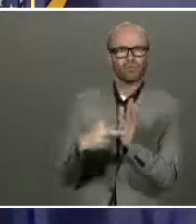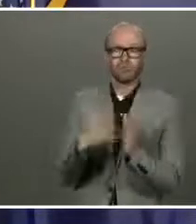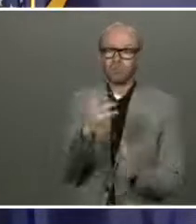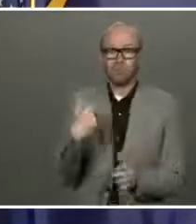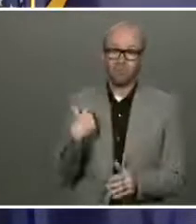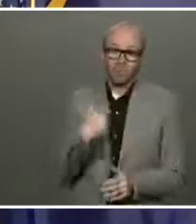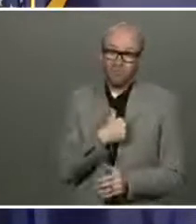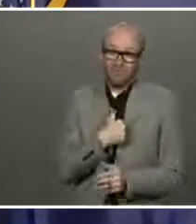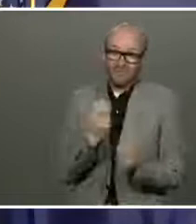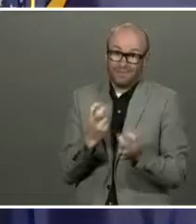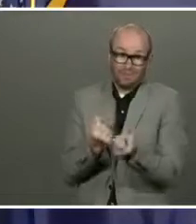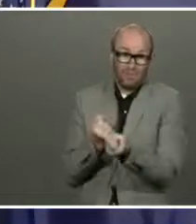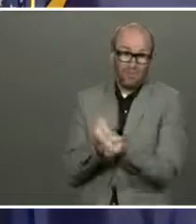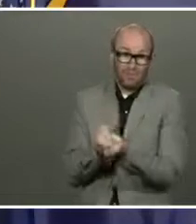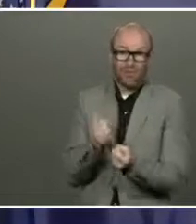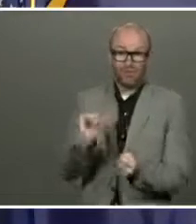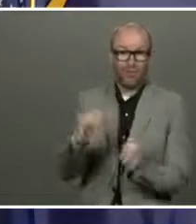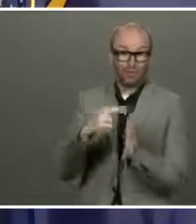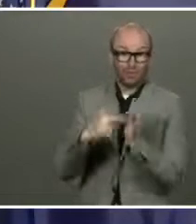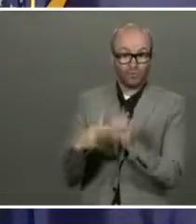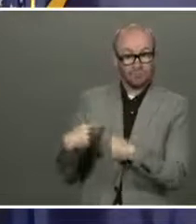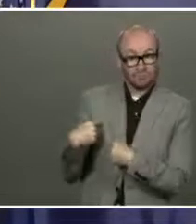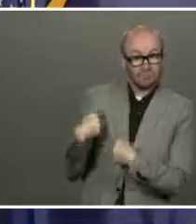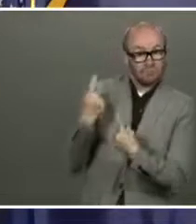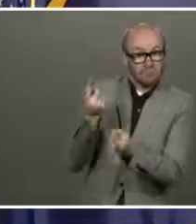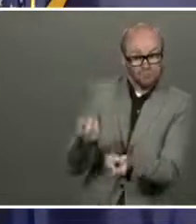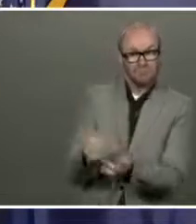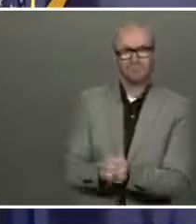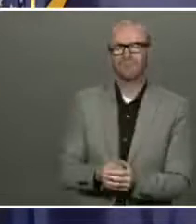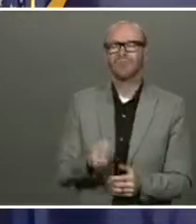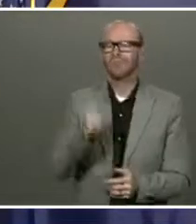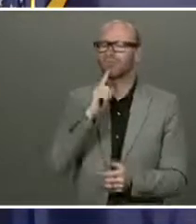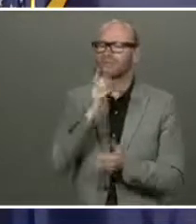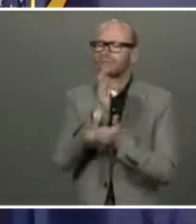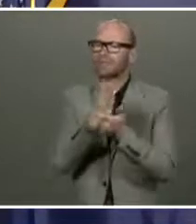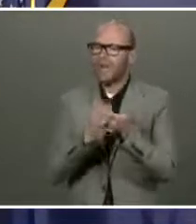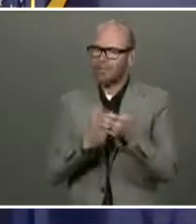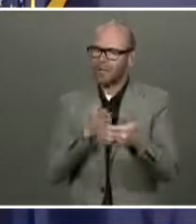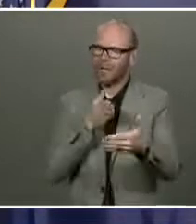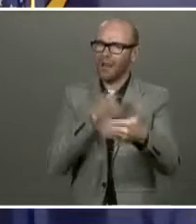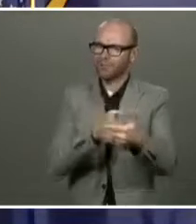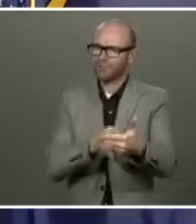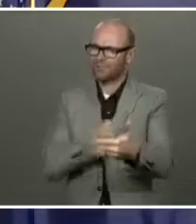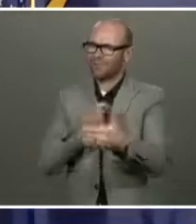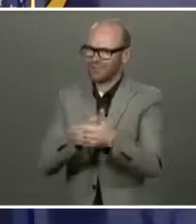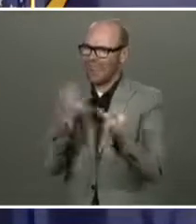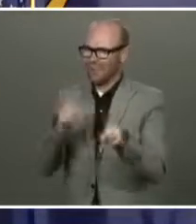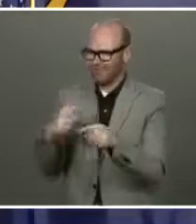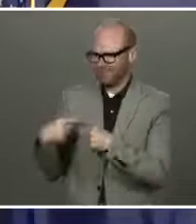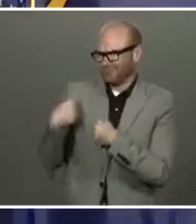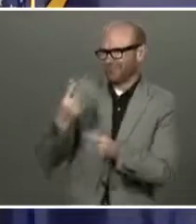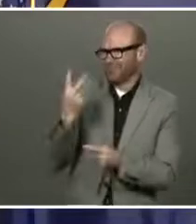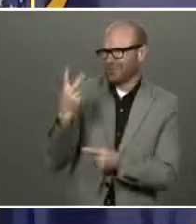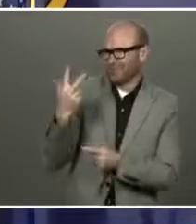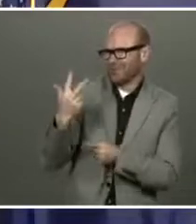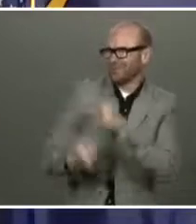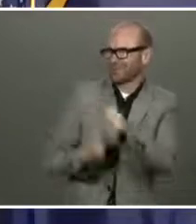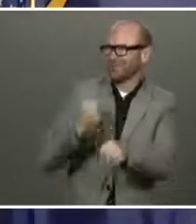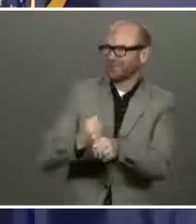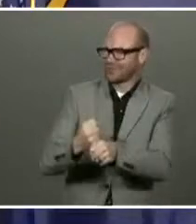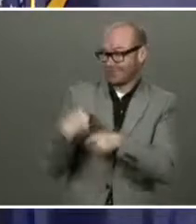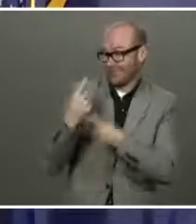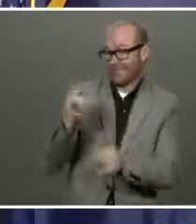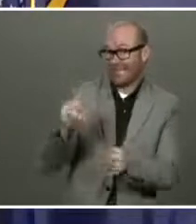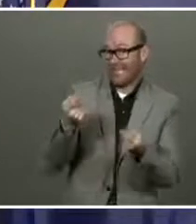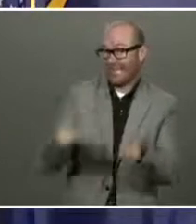and continue to be supportive of that rule. There has been some litigation over the past couple years since that happened in